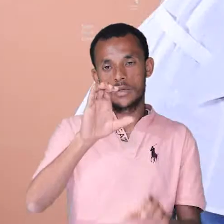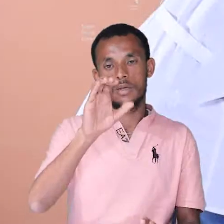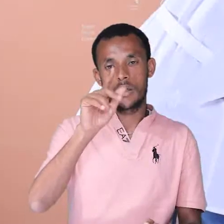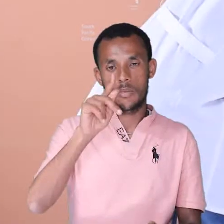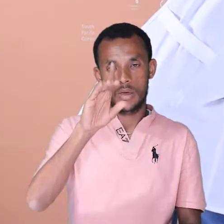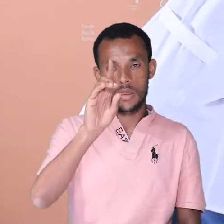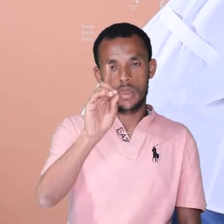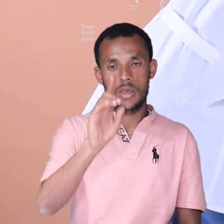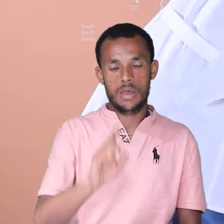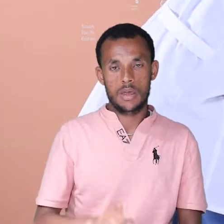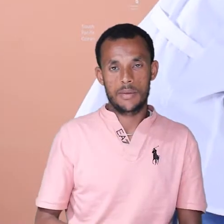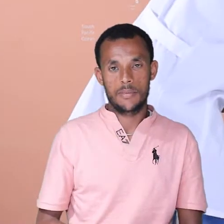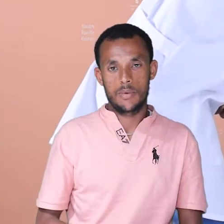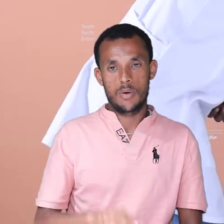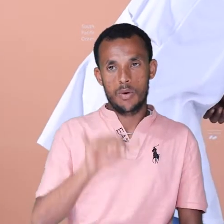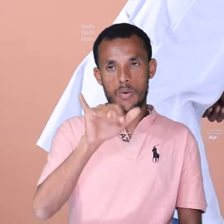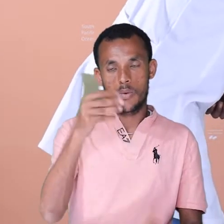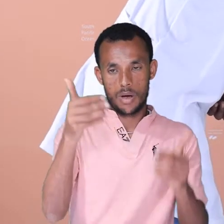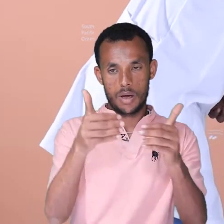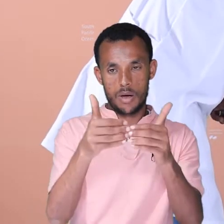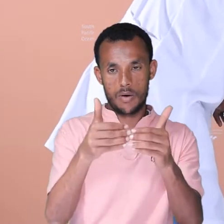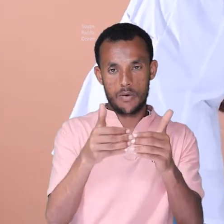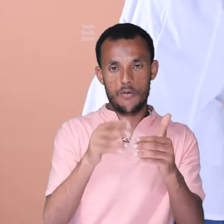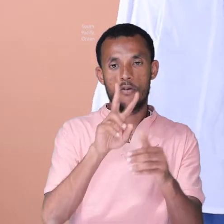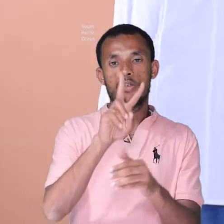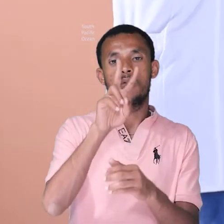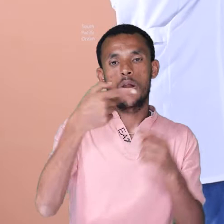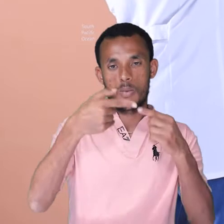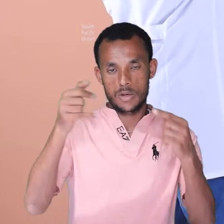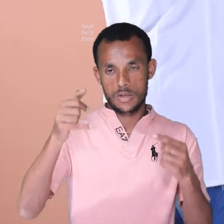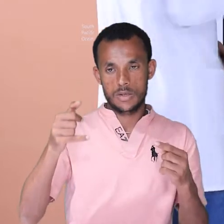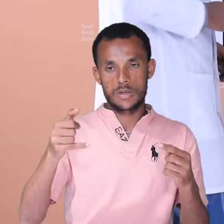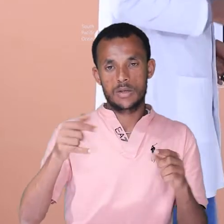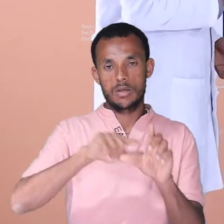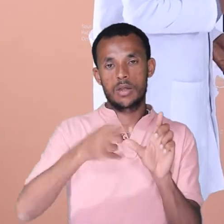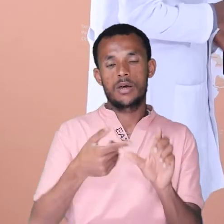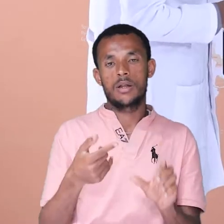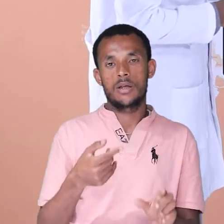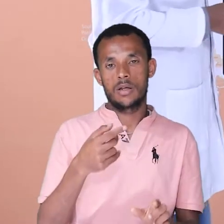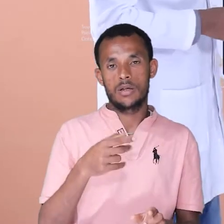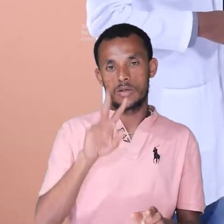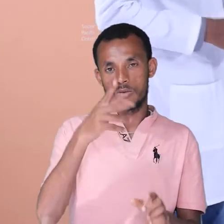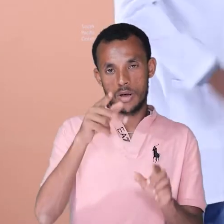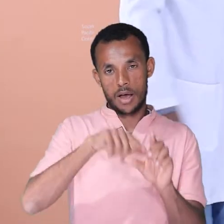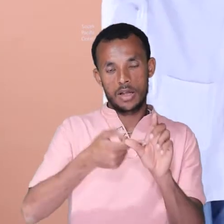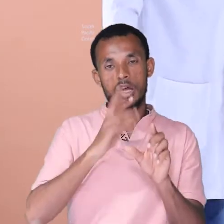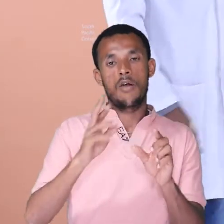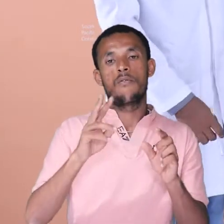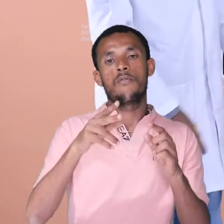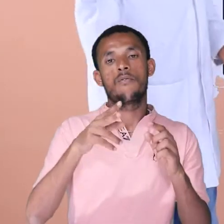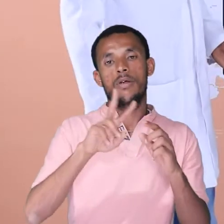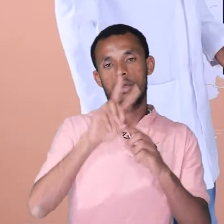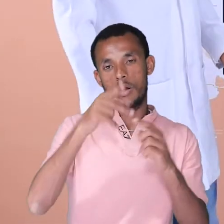CPD. Why it is equal? Vertical opposite angle. Two angles are vertical opposite angle. Therefore, this is the same